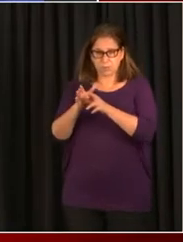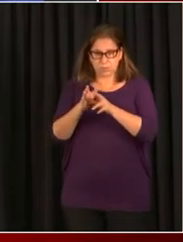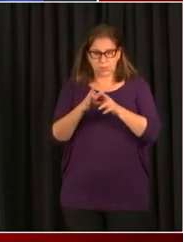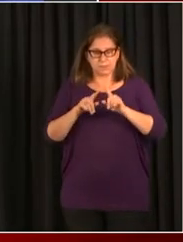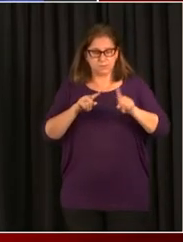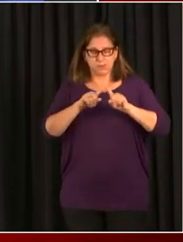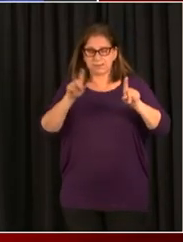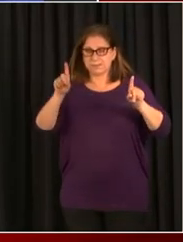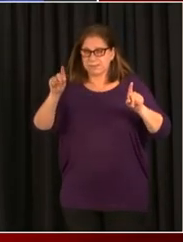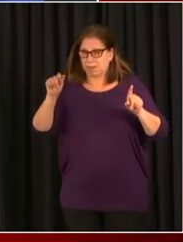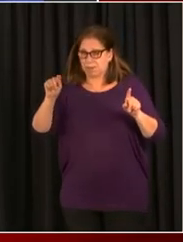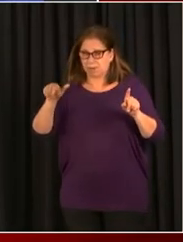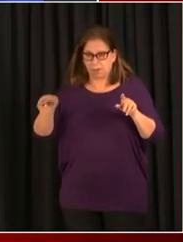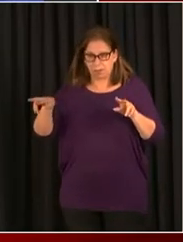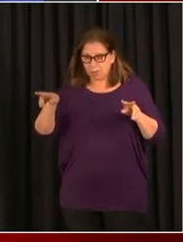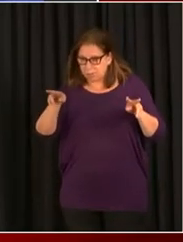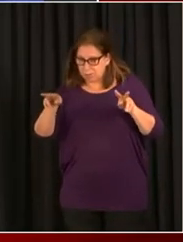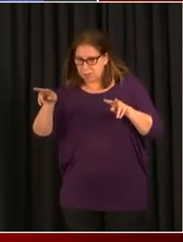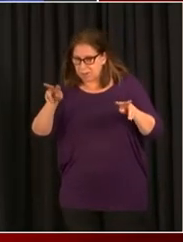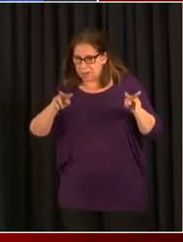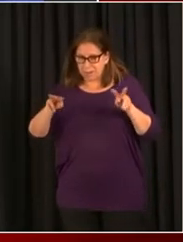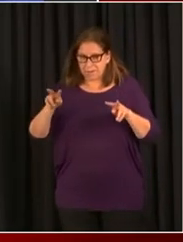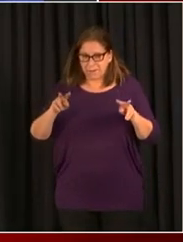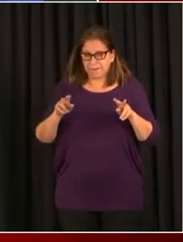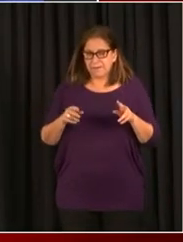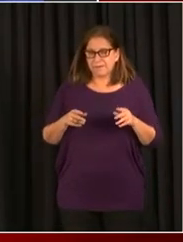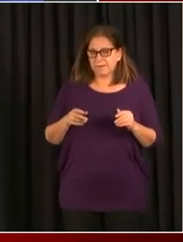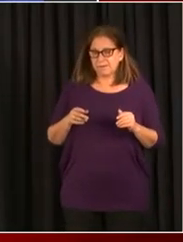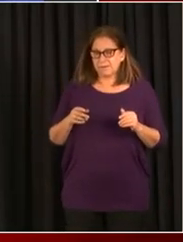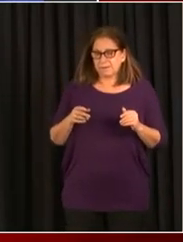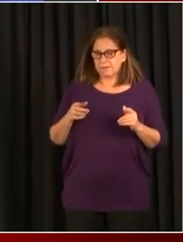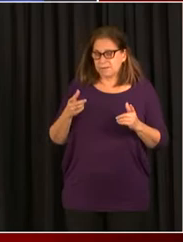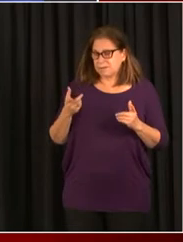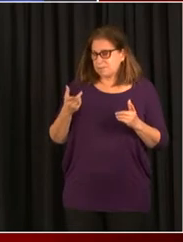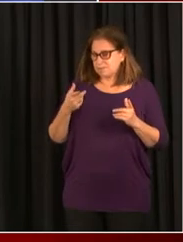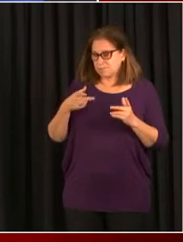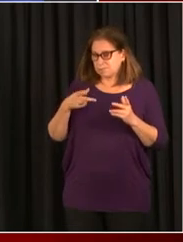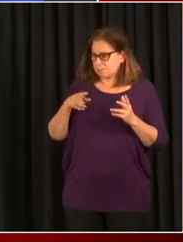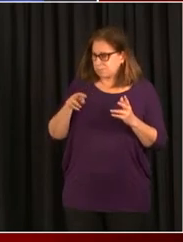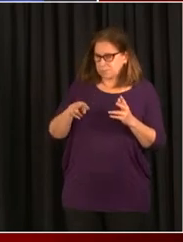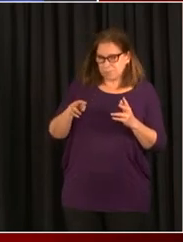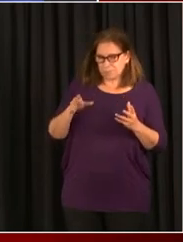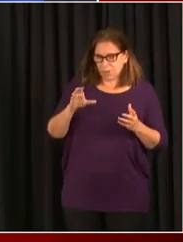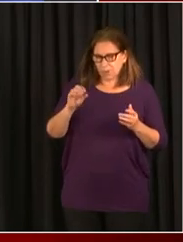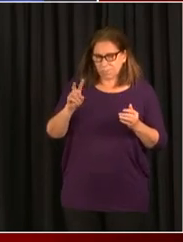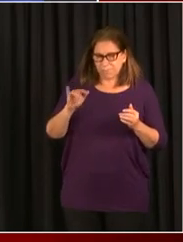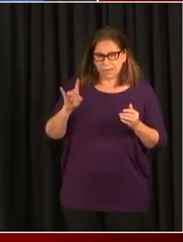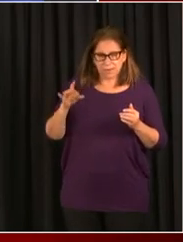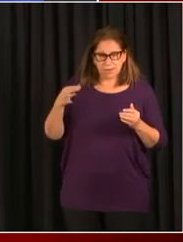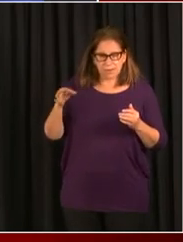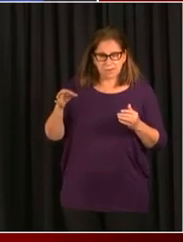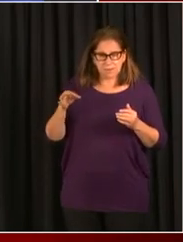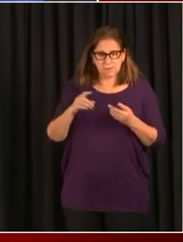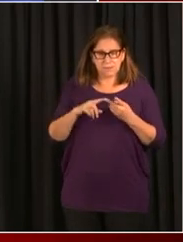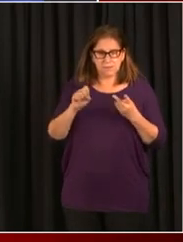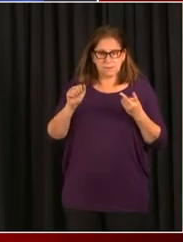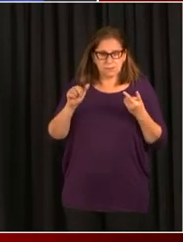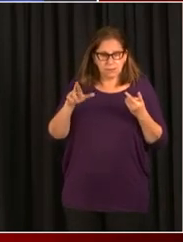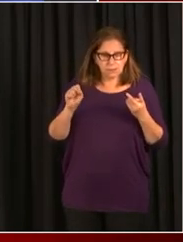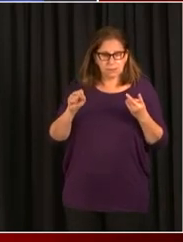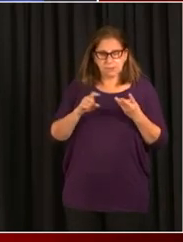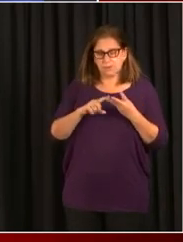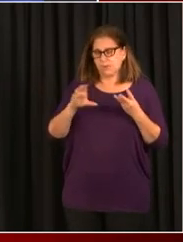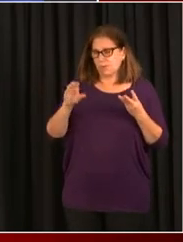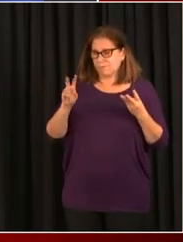in development for COVID-19, or to combat the virus SARS-CoV-2, which causes the disease COVID-19.